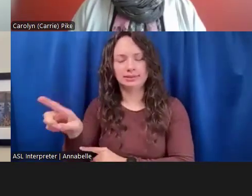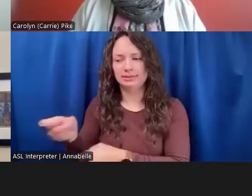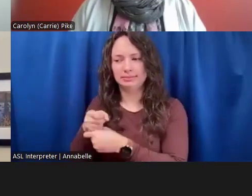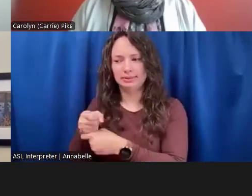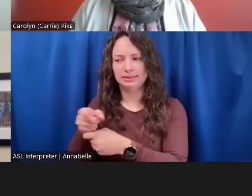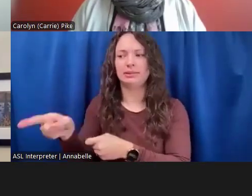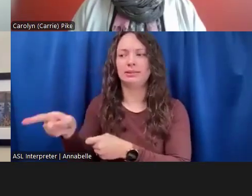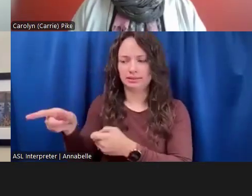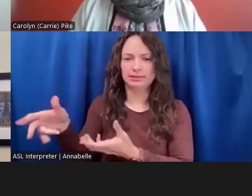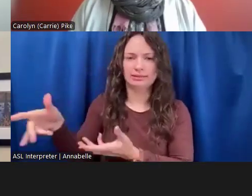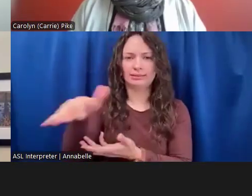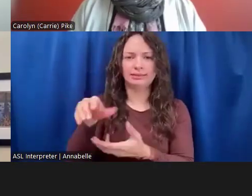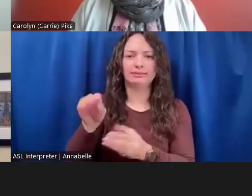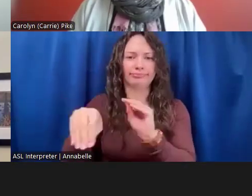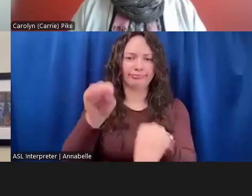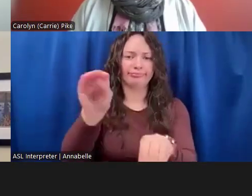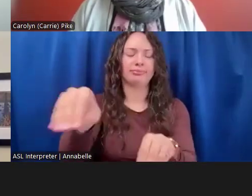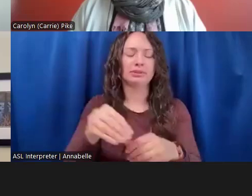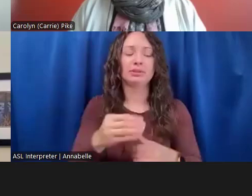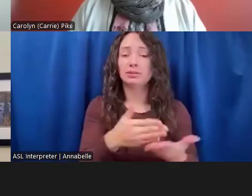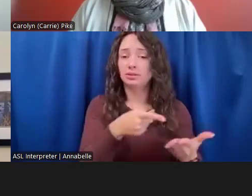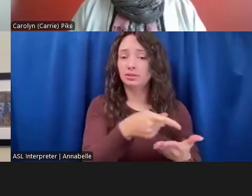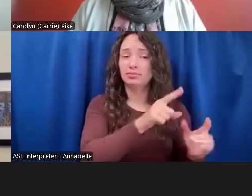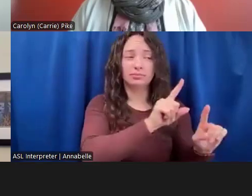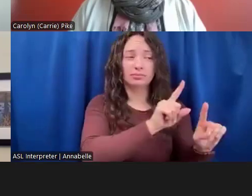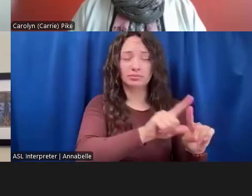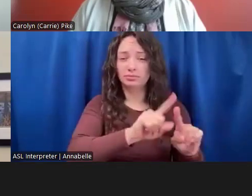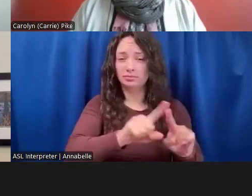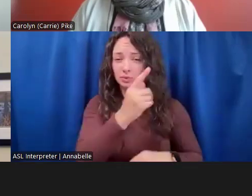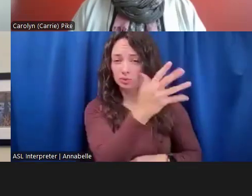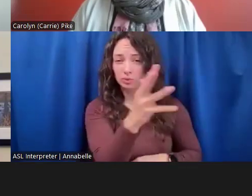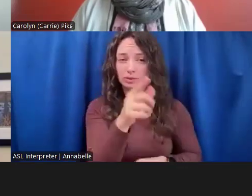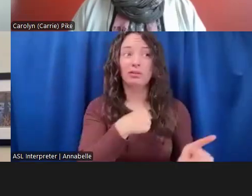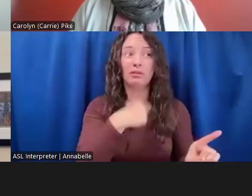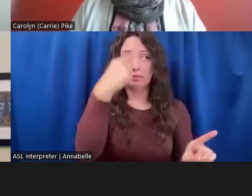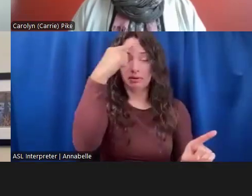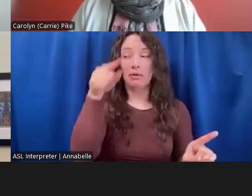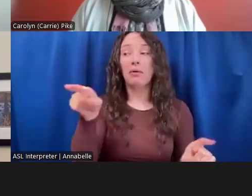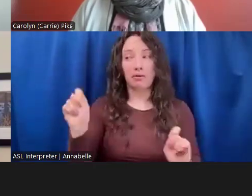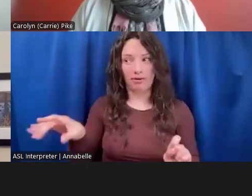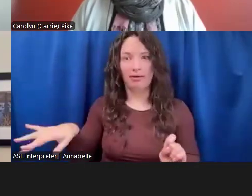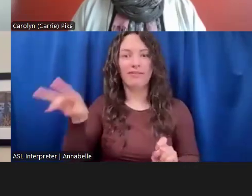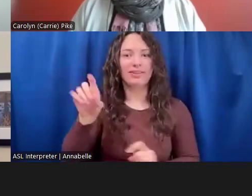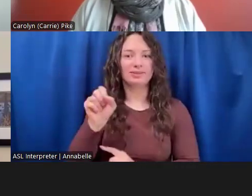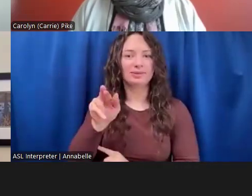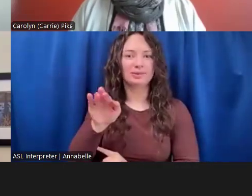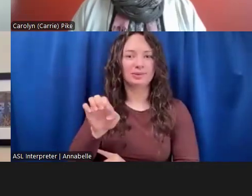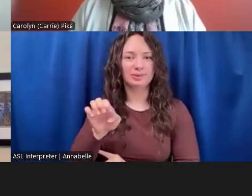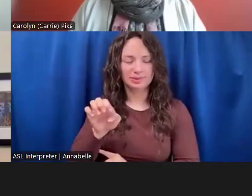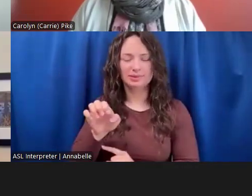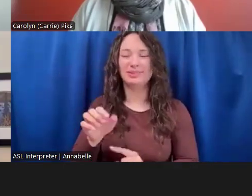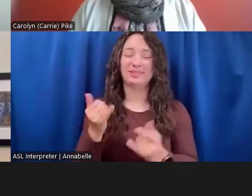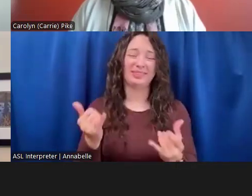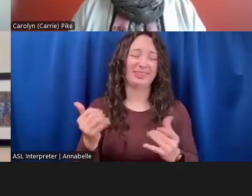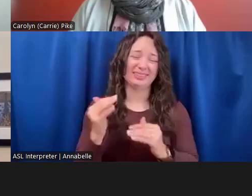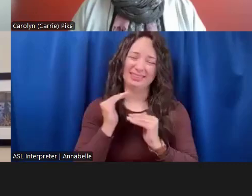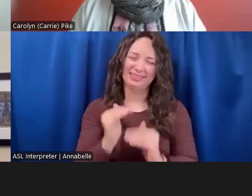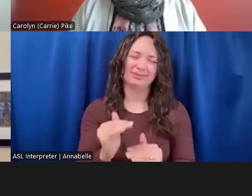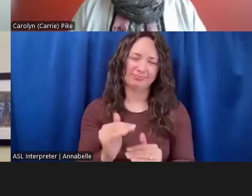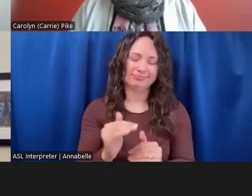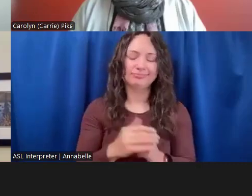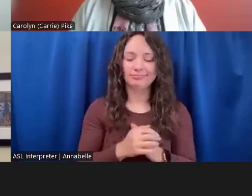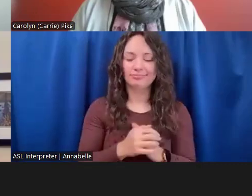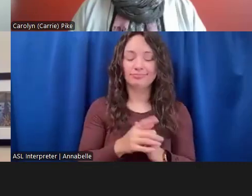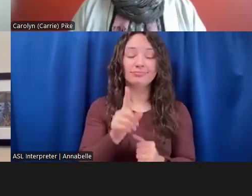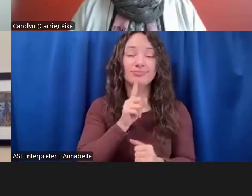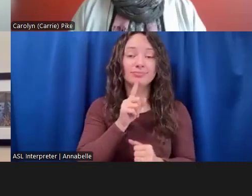And there's a few species we feel really great about being able to get fine-tuned sources for, but many it's pretty limited, including species